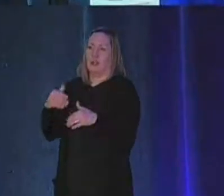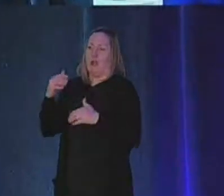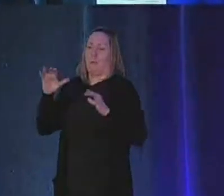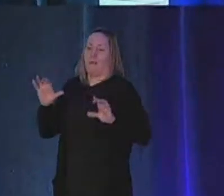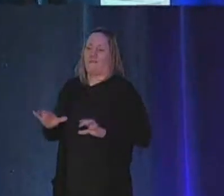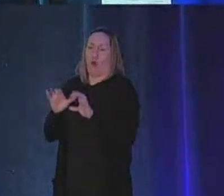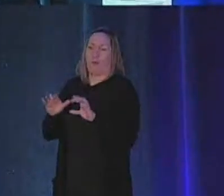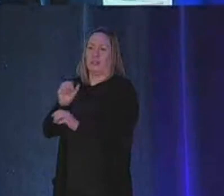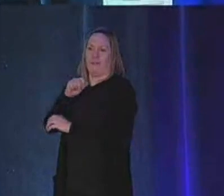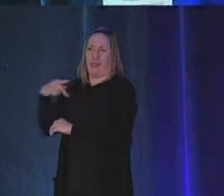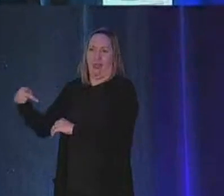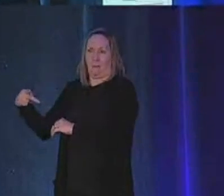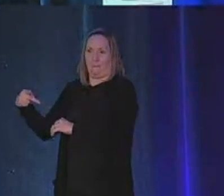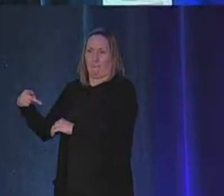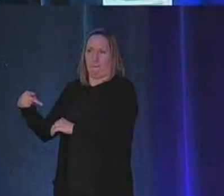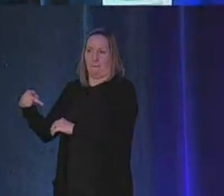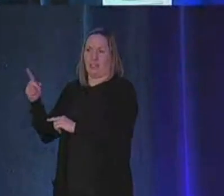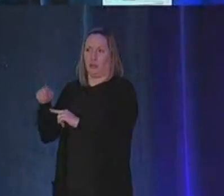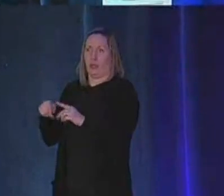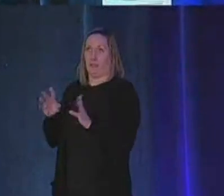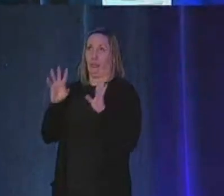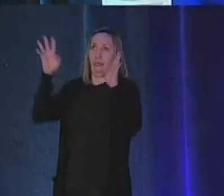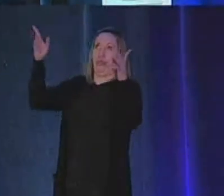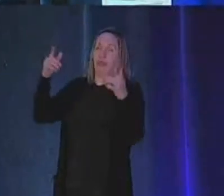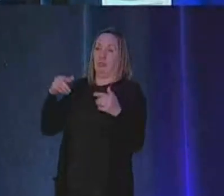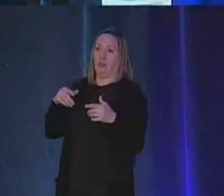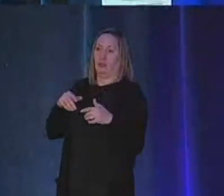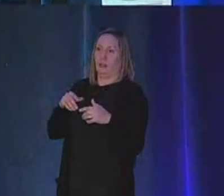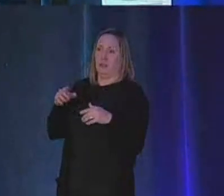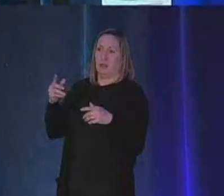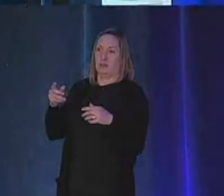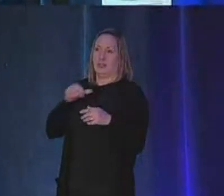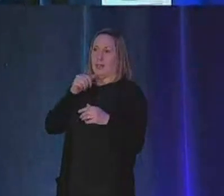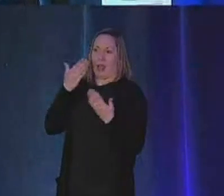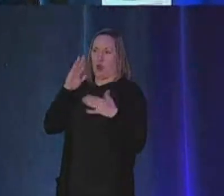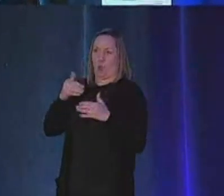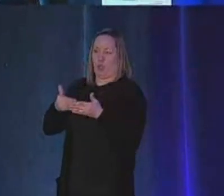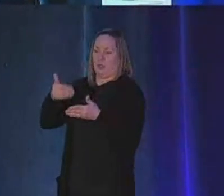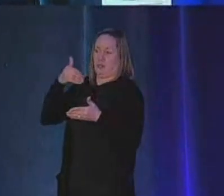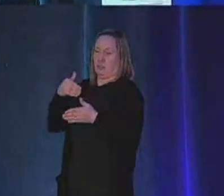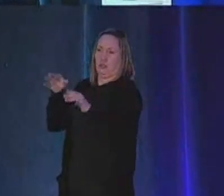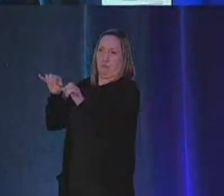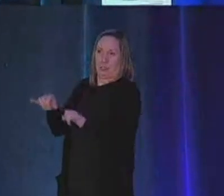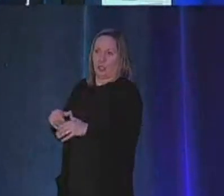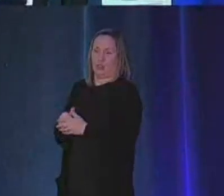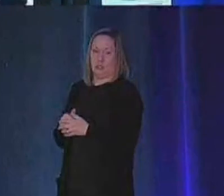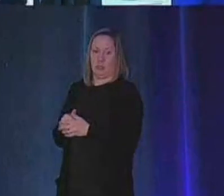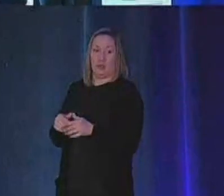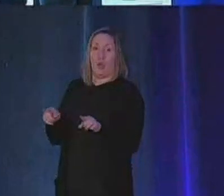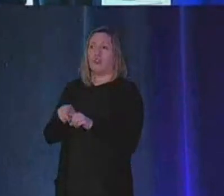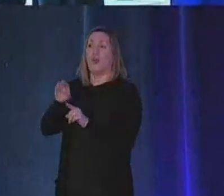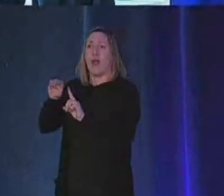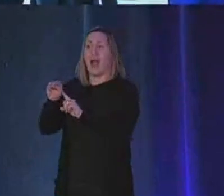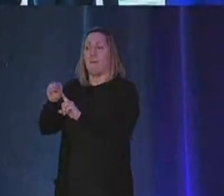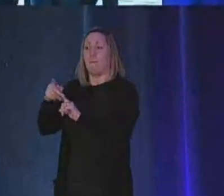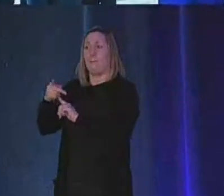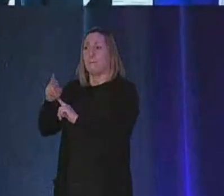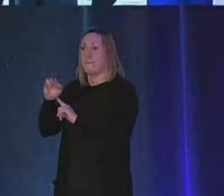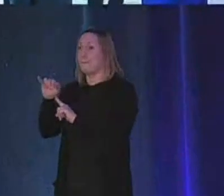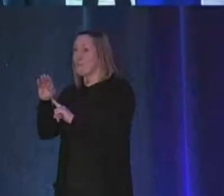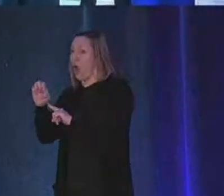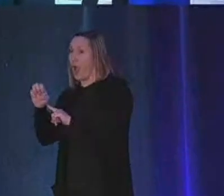you cannot go in there blindly. I'm going to do an M prime. You also have to monitor. All right.